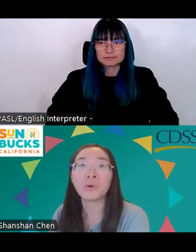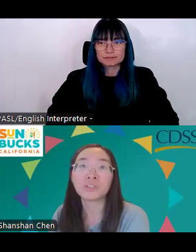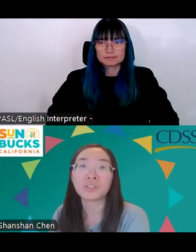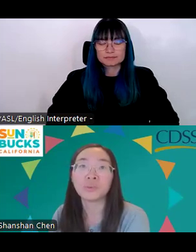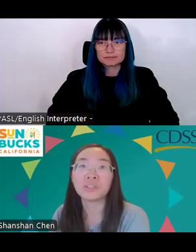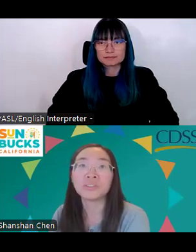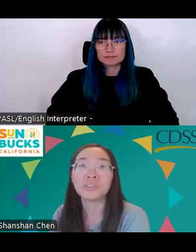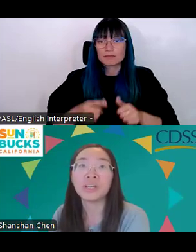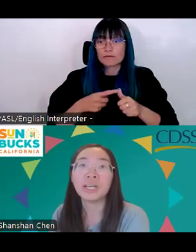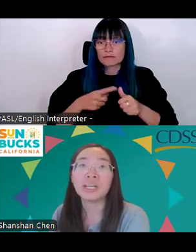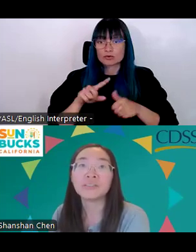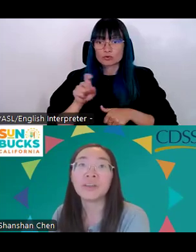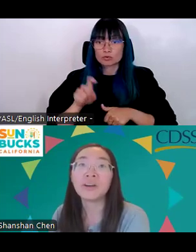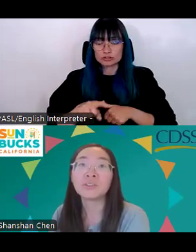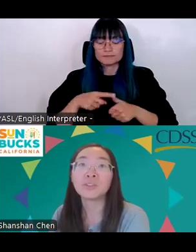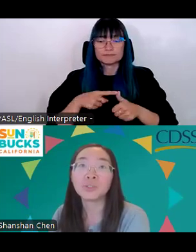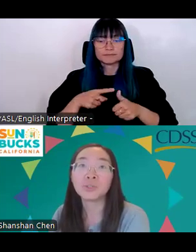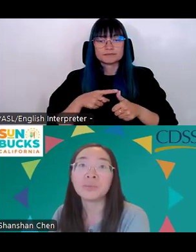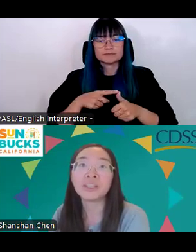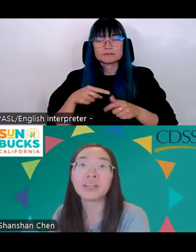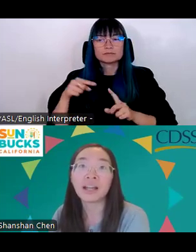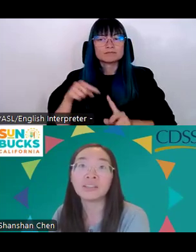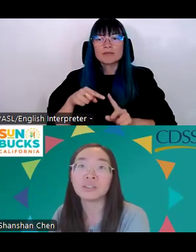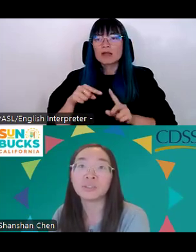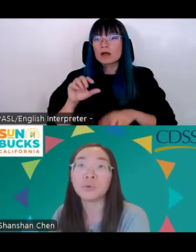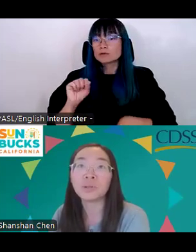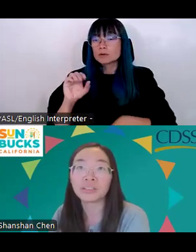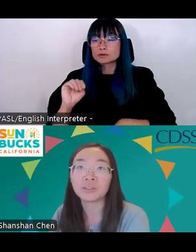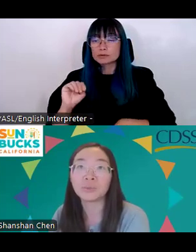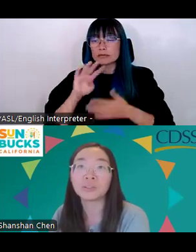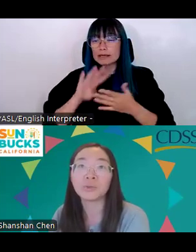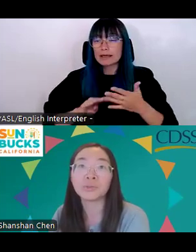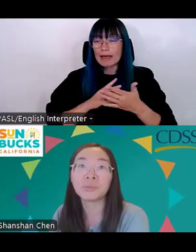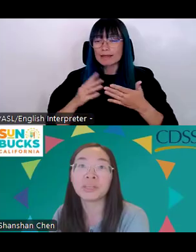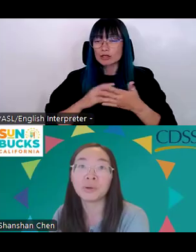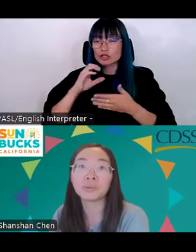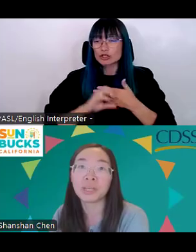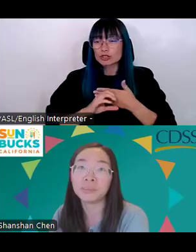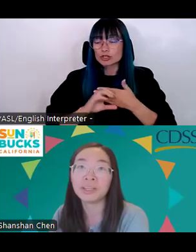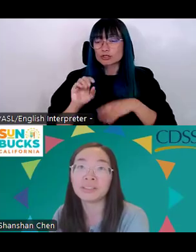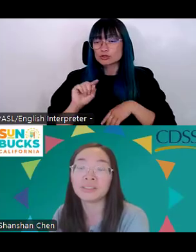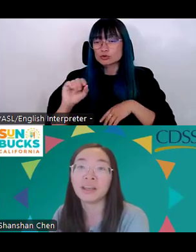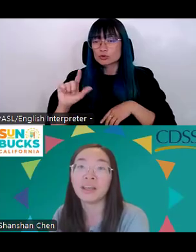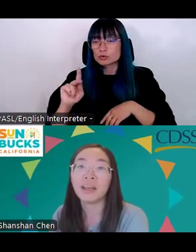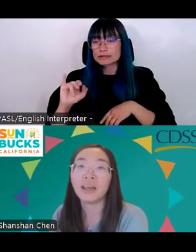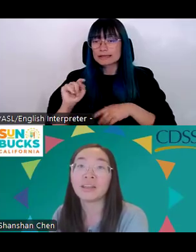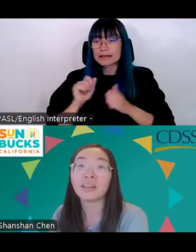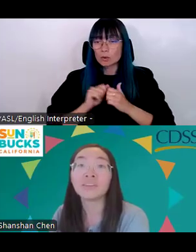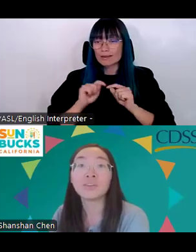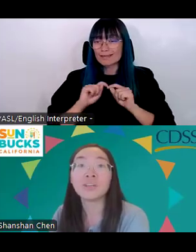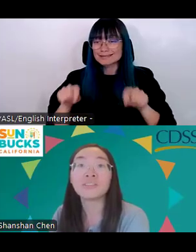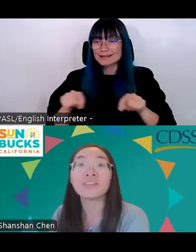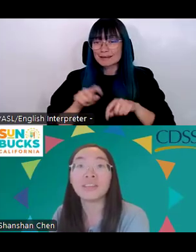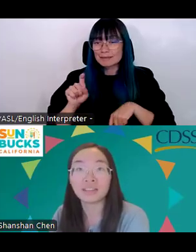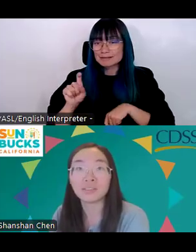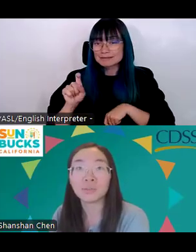Our first question was, is there a social media calendar toolkit with social media post templates? And